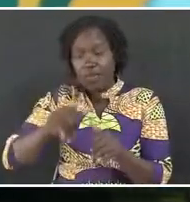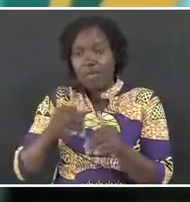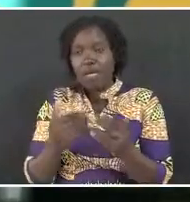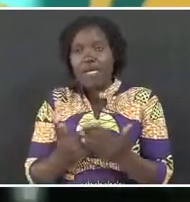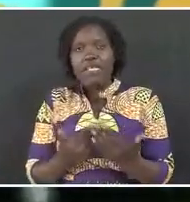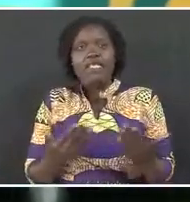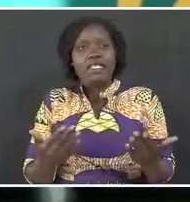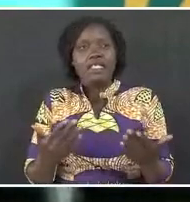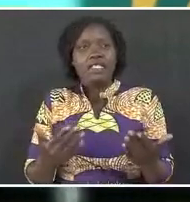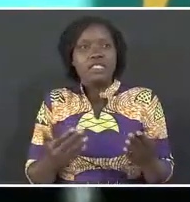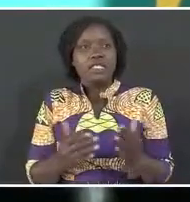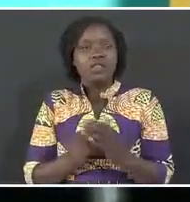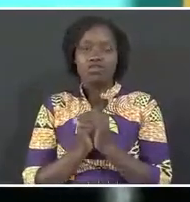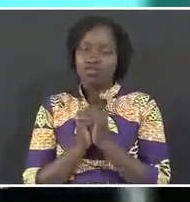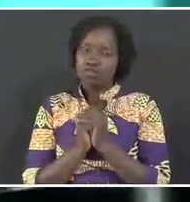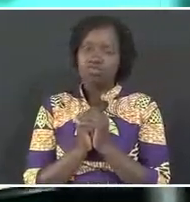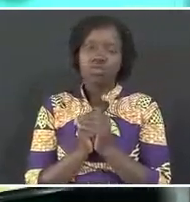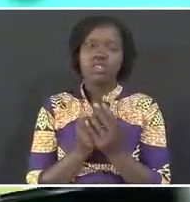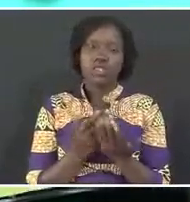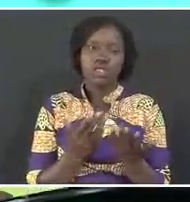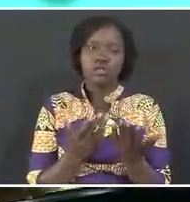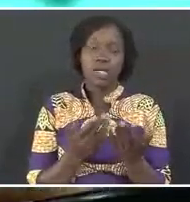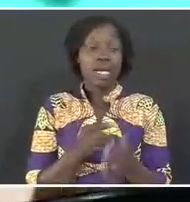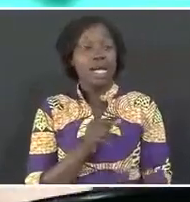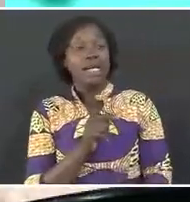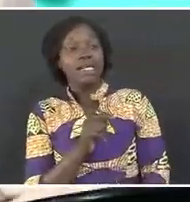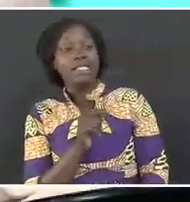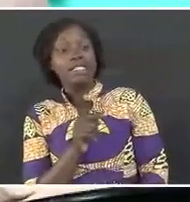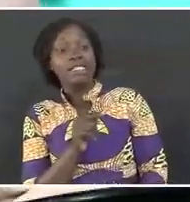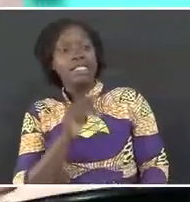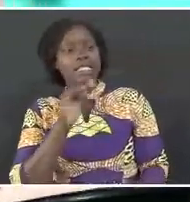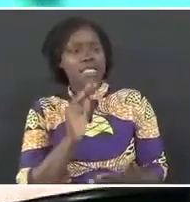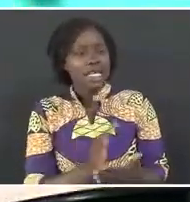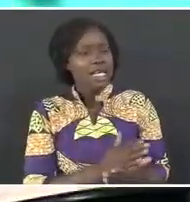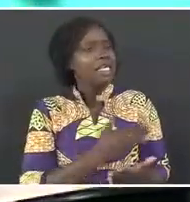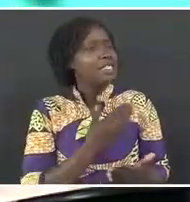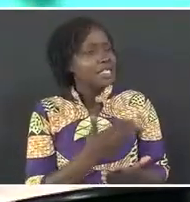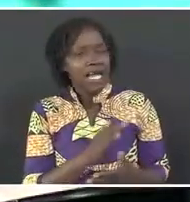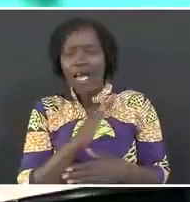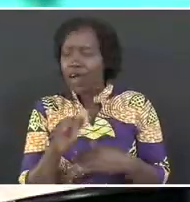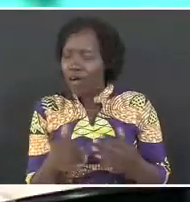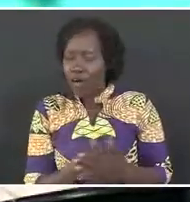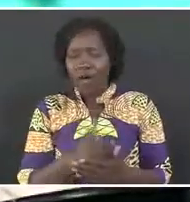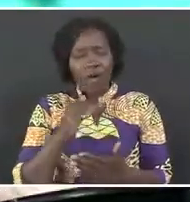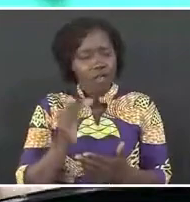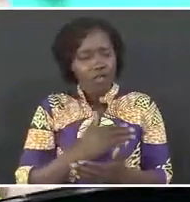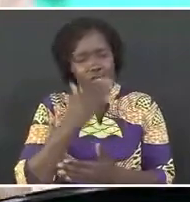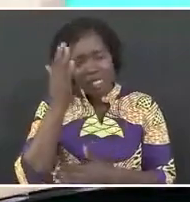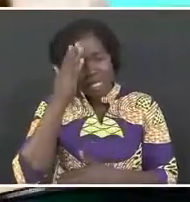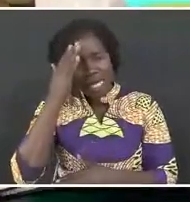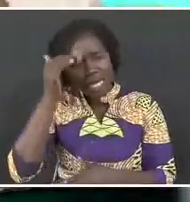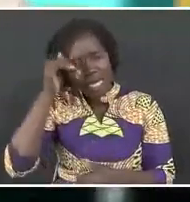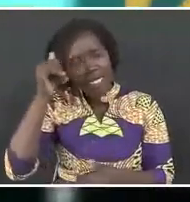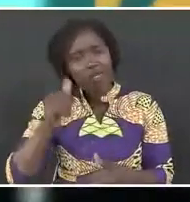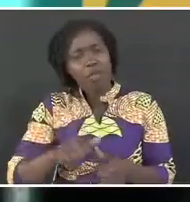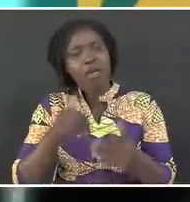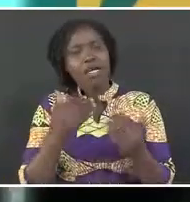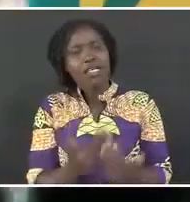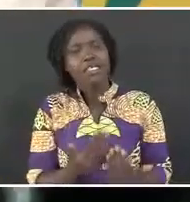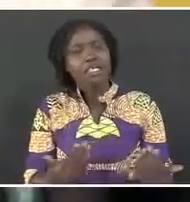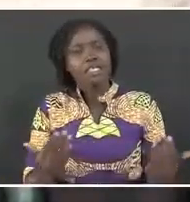do was to worship. They sang all the worship songs they knew. I can't remember the